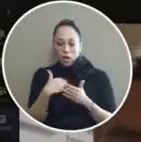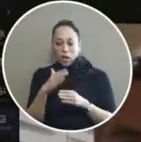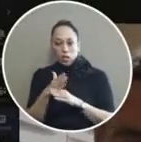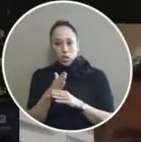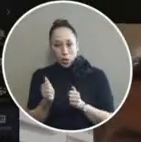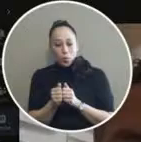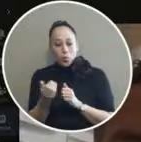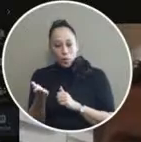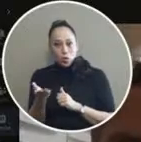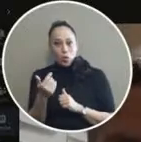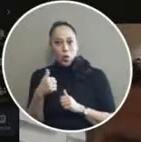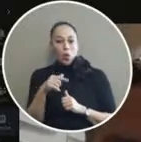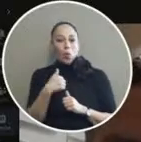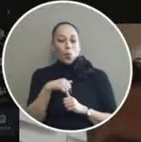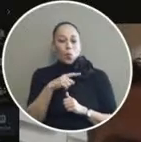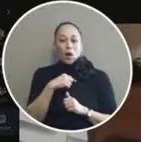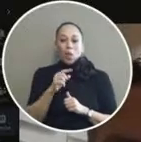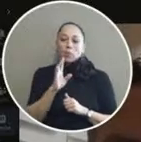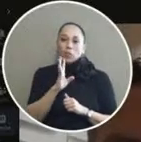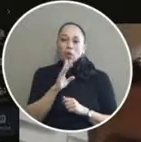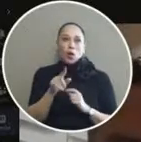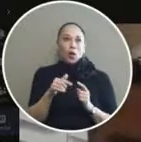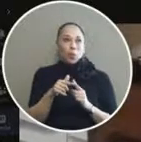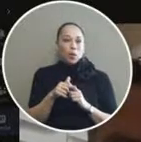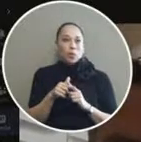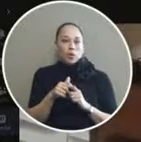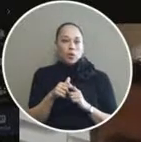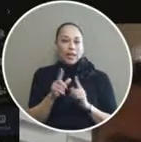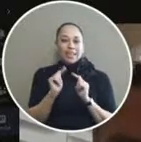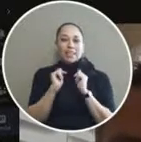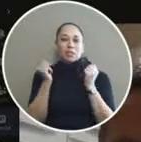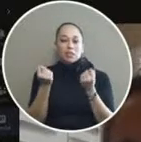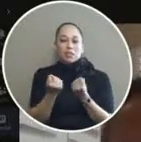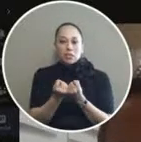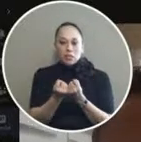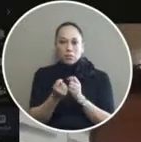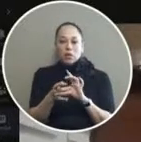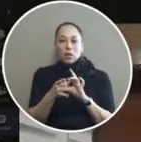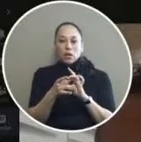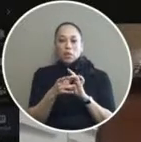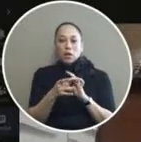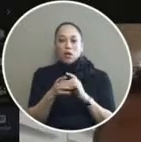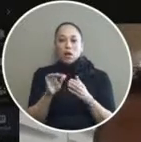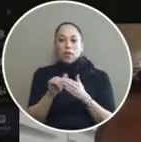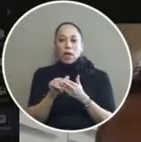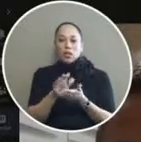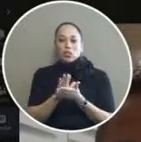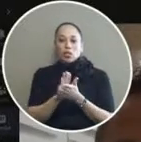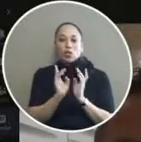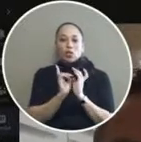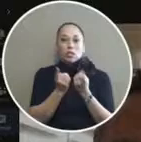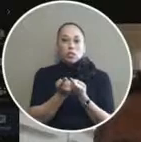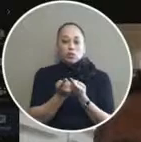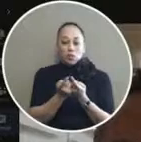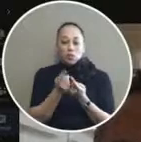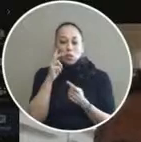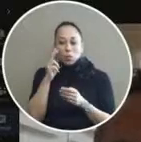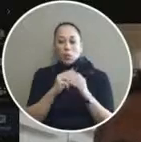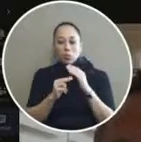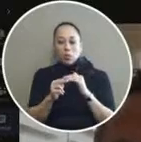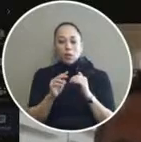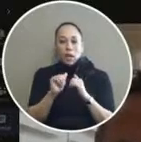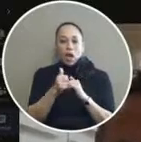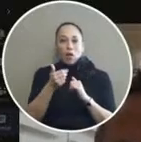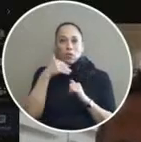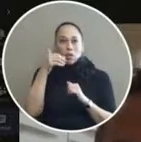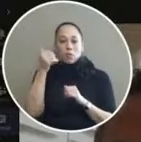you that we had talked to the team about reaching out to the school districts with respect to how to